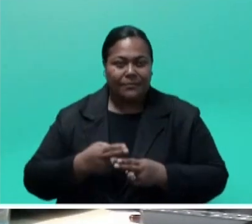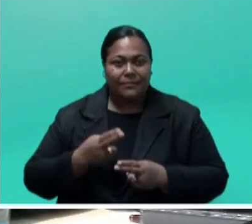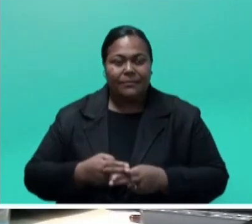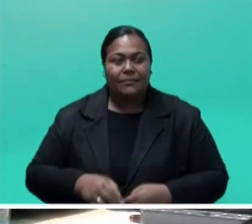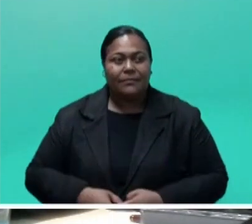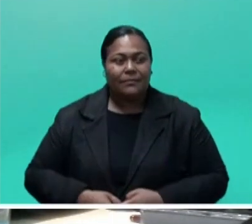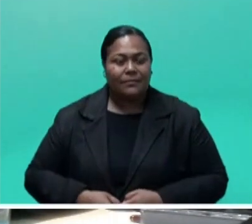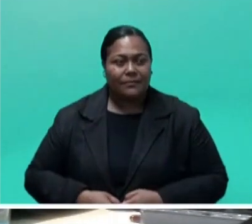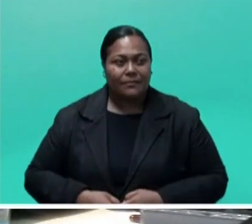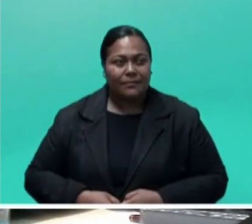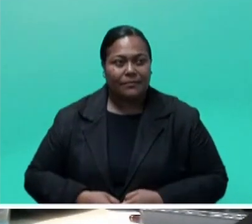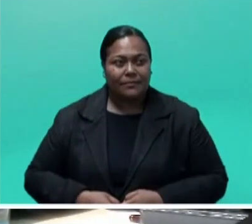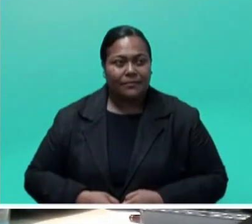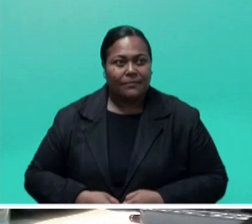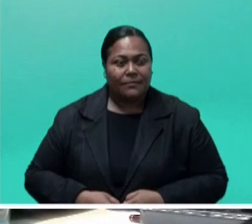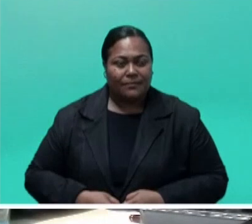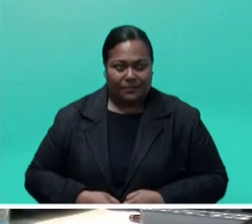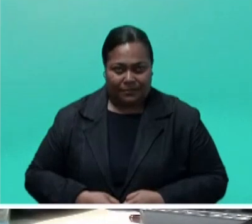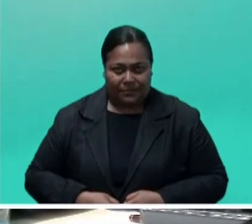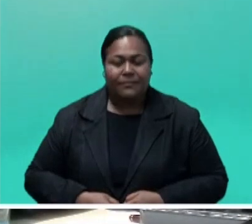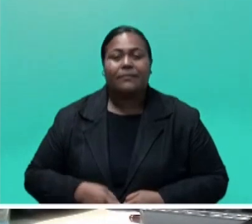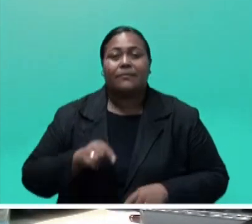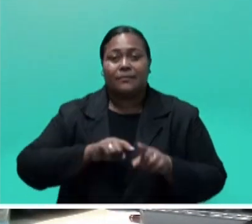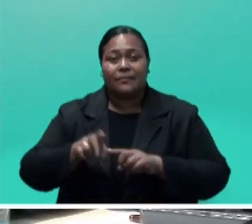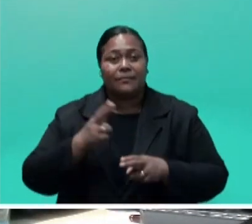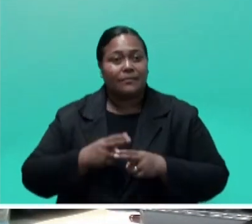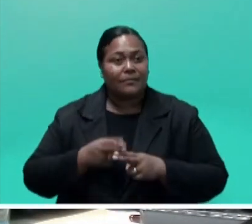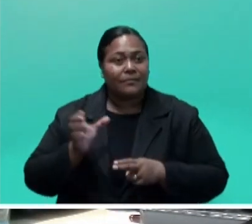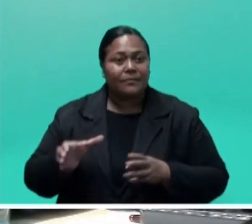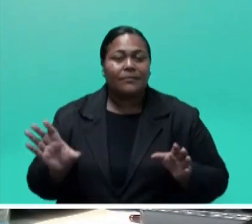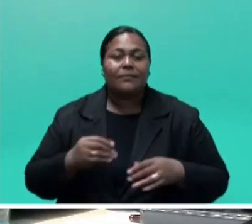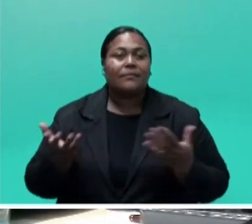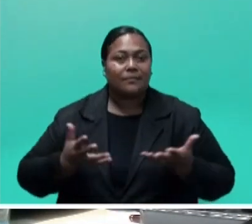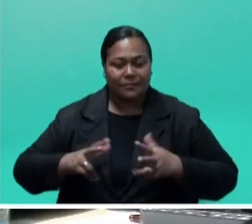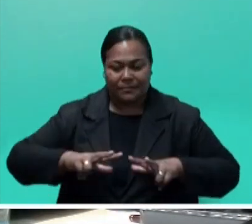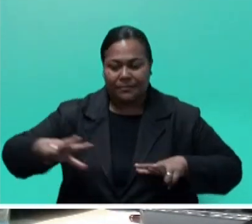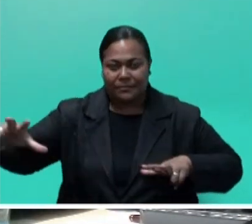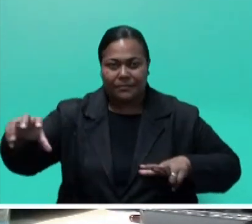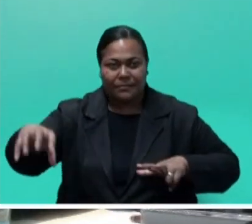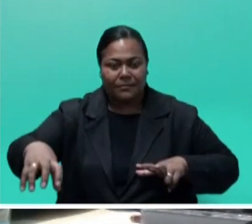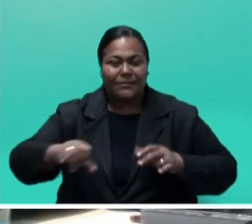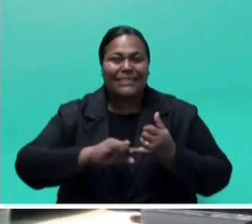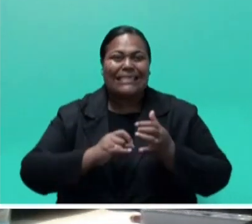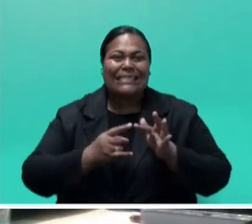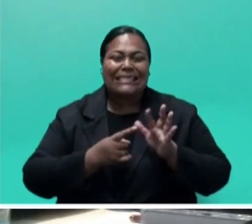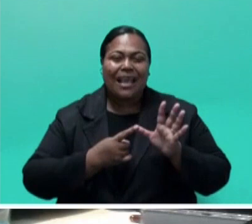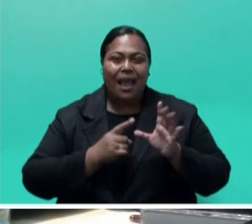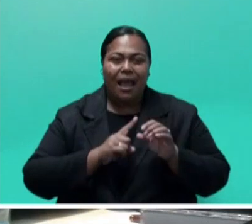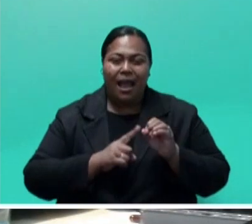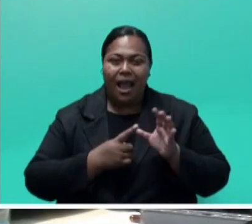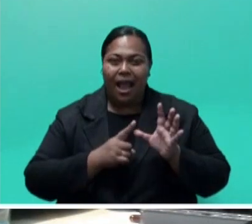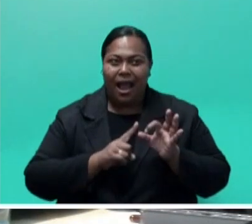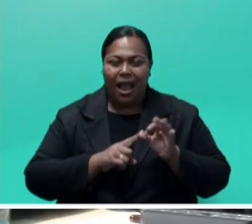farmers, Mr. Speaker, say, were from Vanwalevu, mainly from Senganga cane belt areas, and have been assisted with a